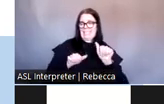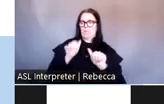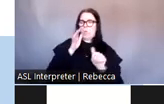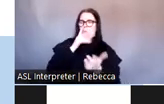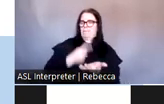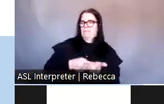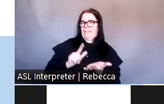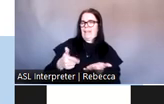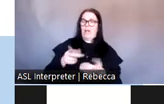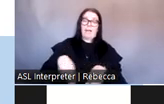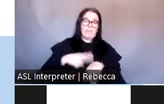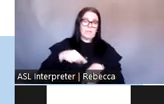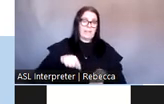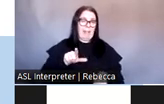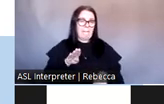assessment?